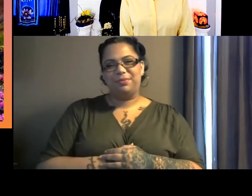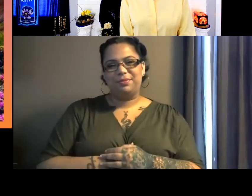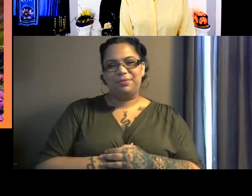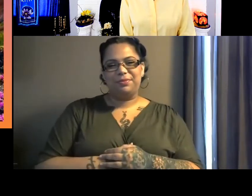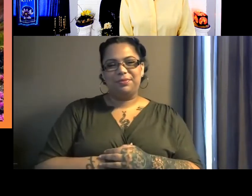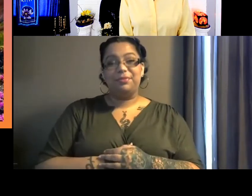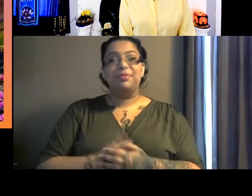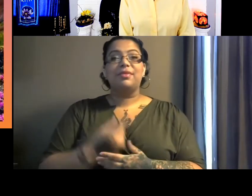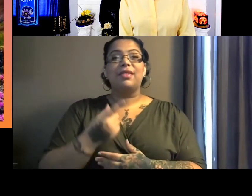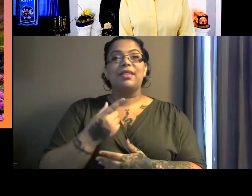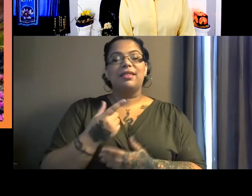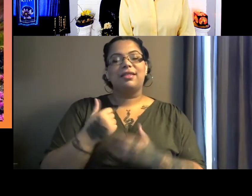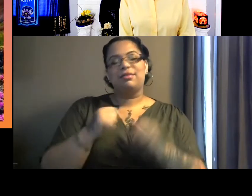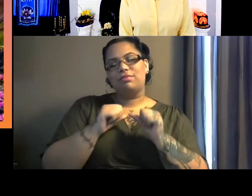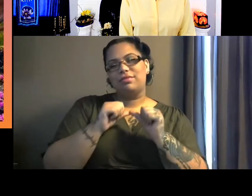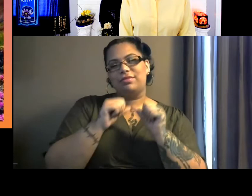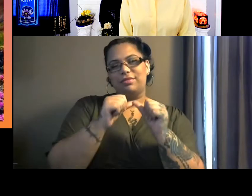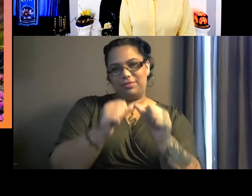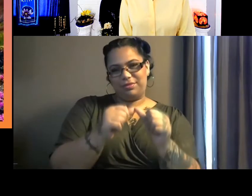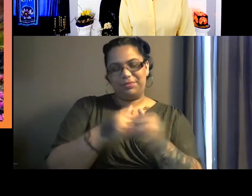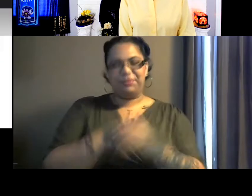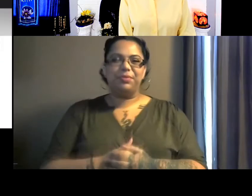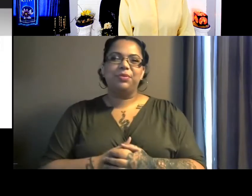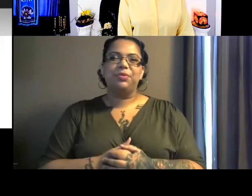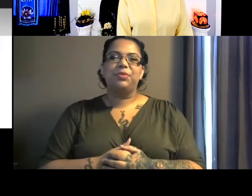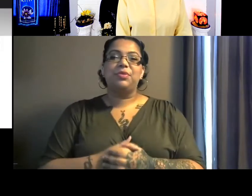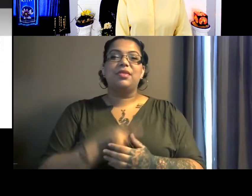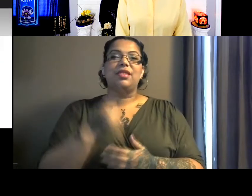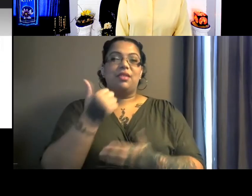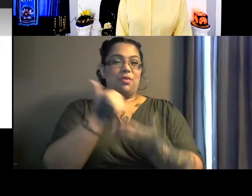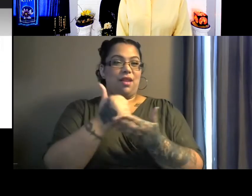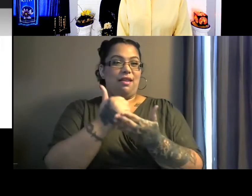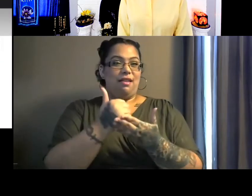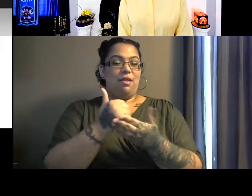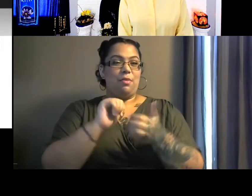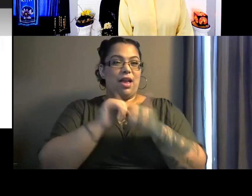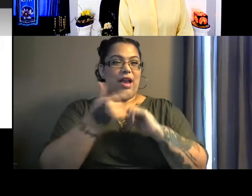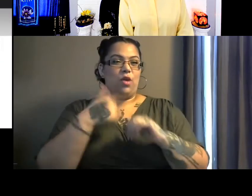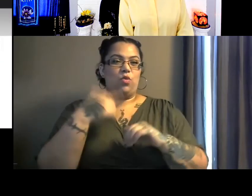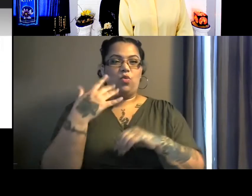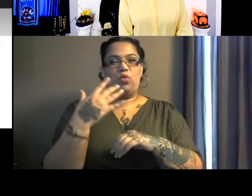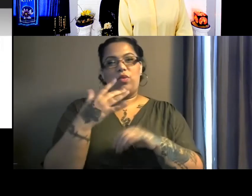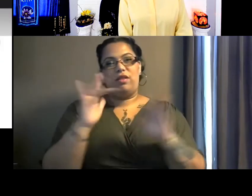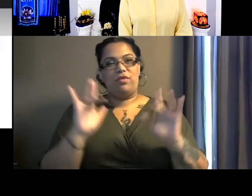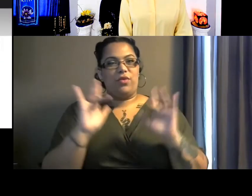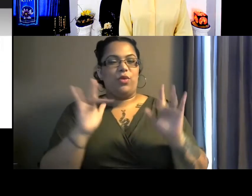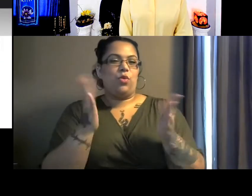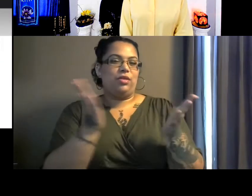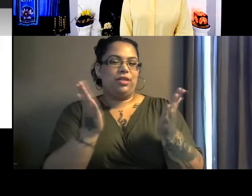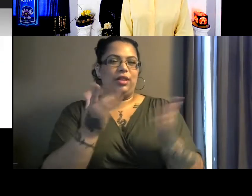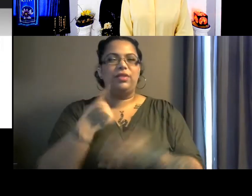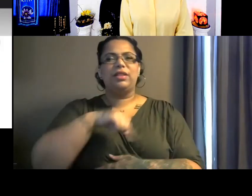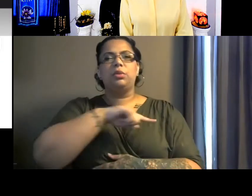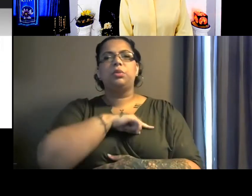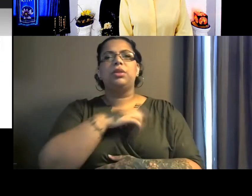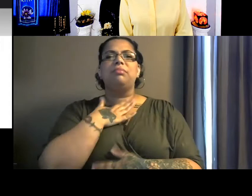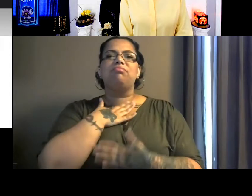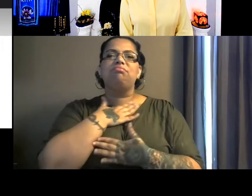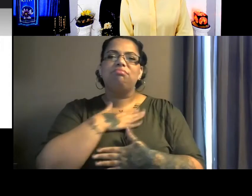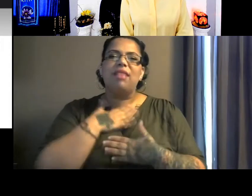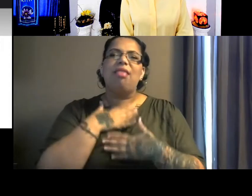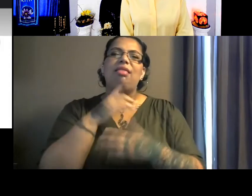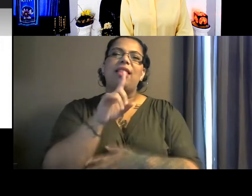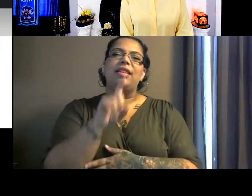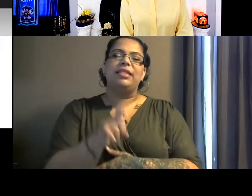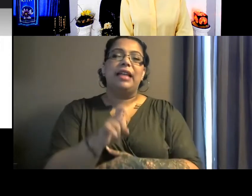as we were, in order to help with our method of recording service, we request that congregants